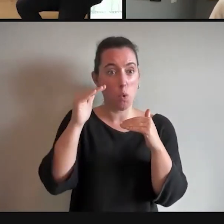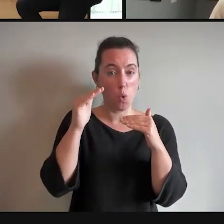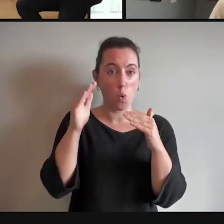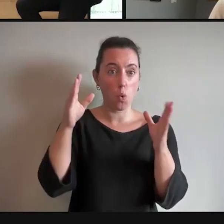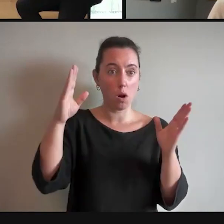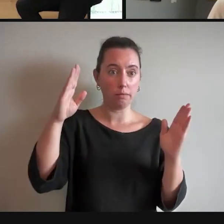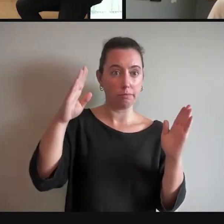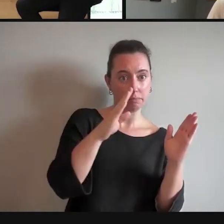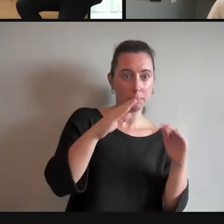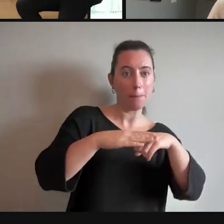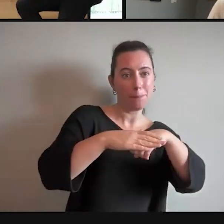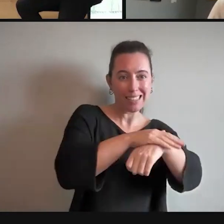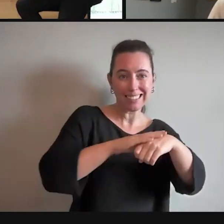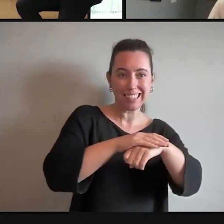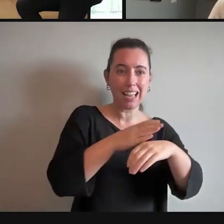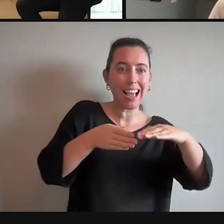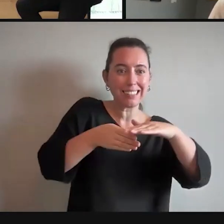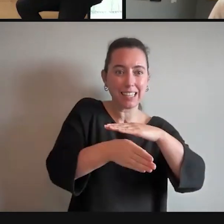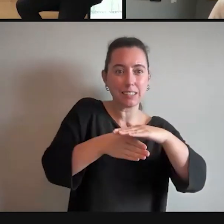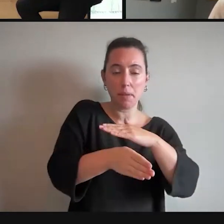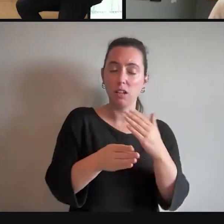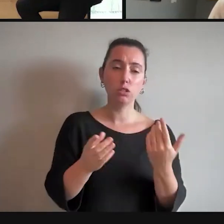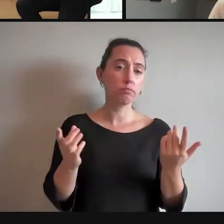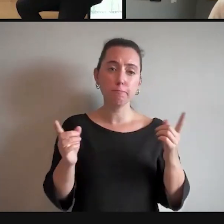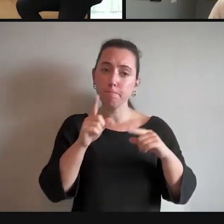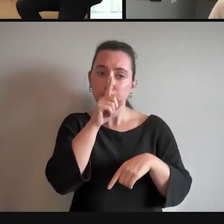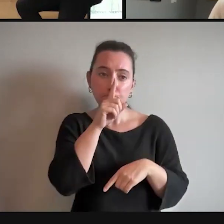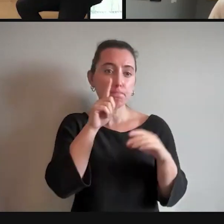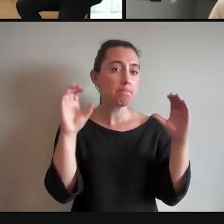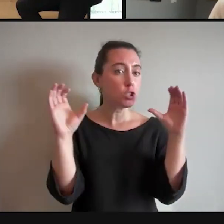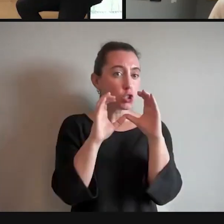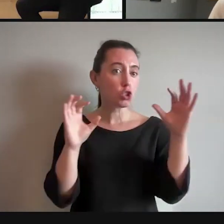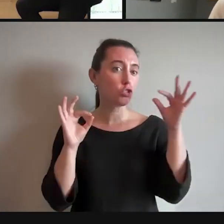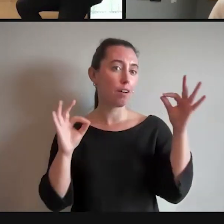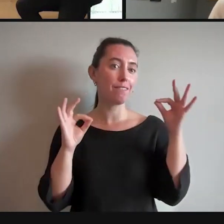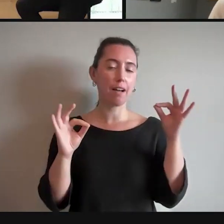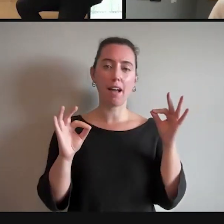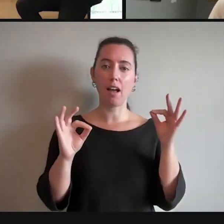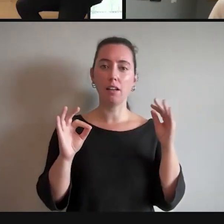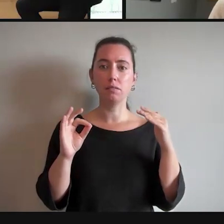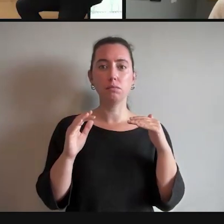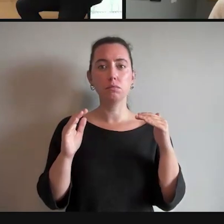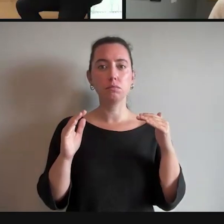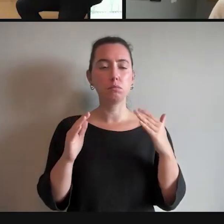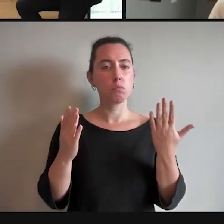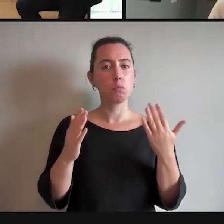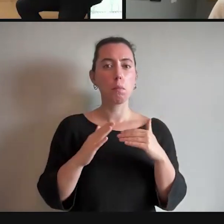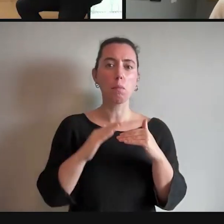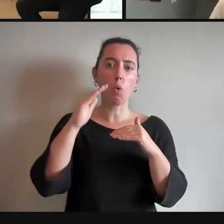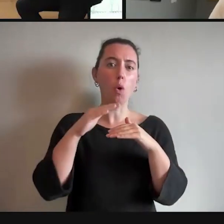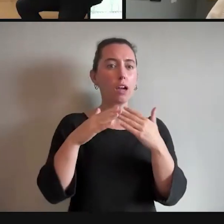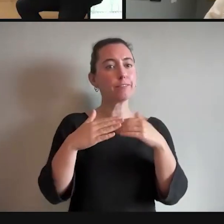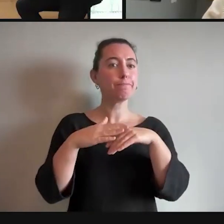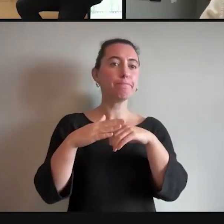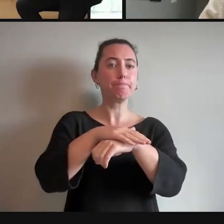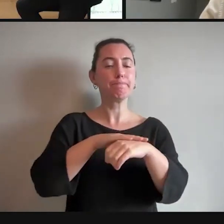level in accessibility, and maybe not as a certified, but as you said, like on the badges level, because like